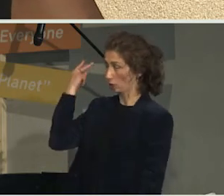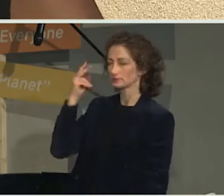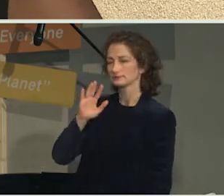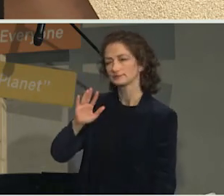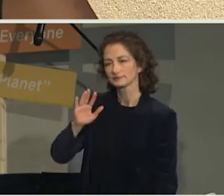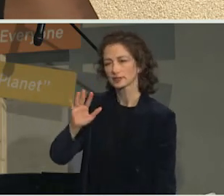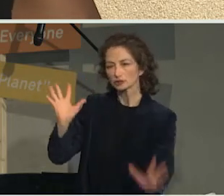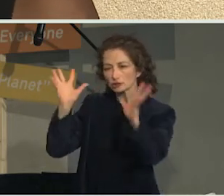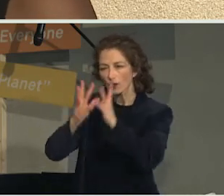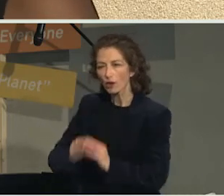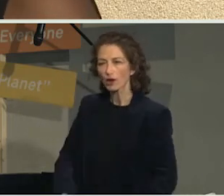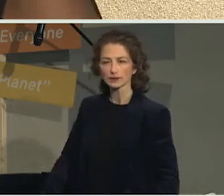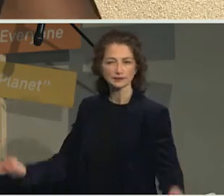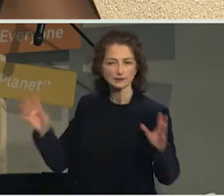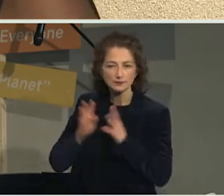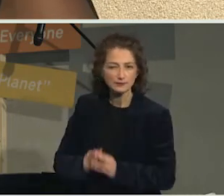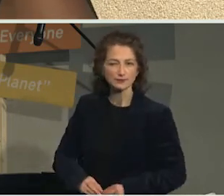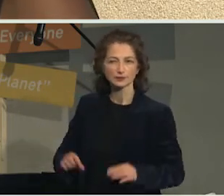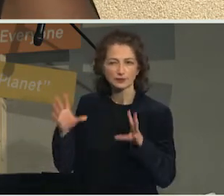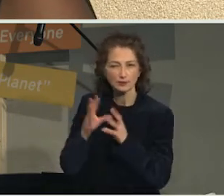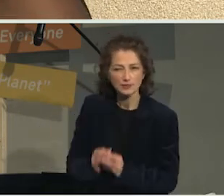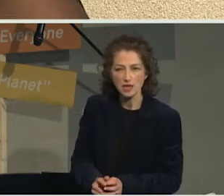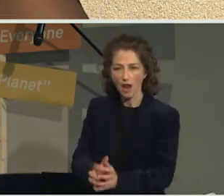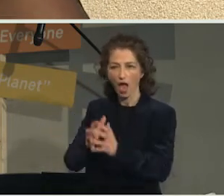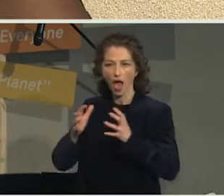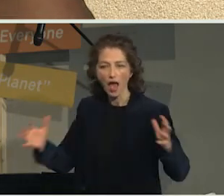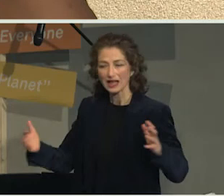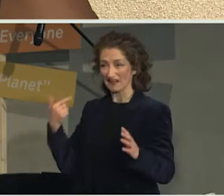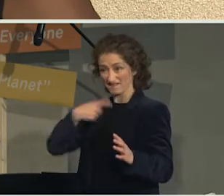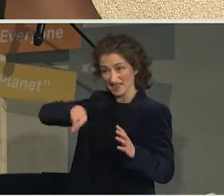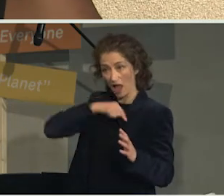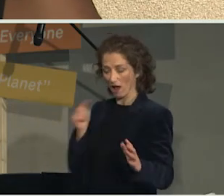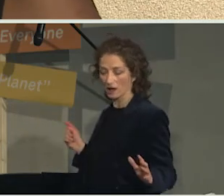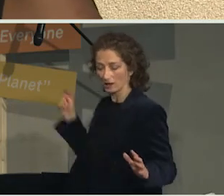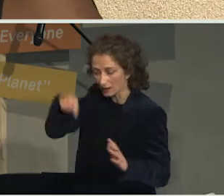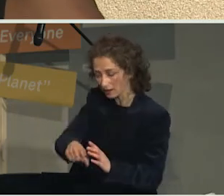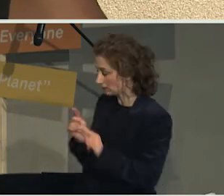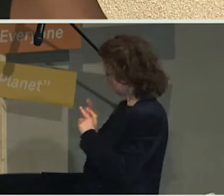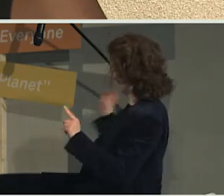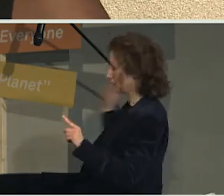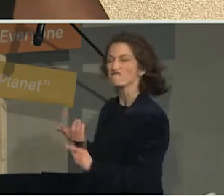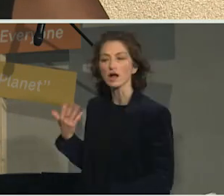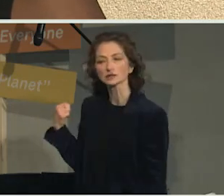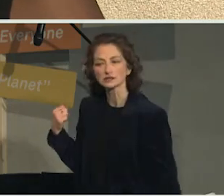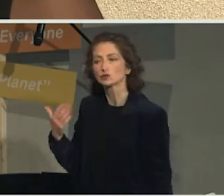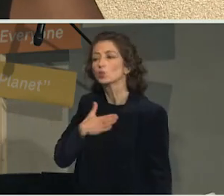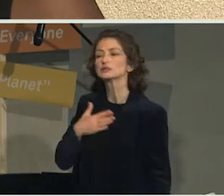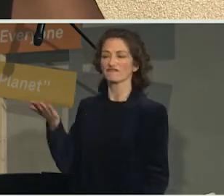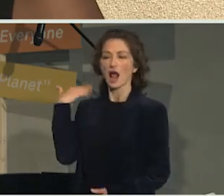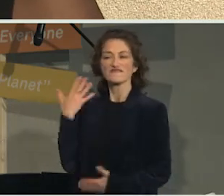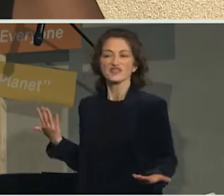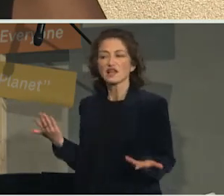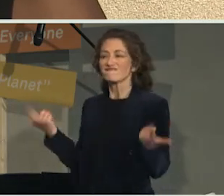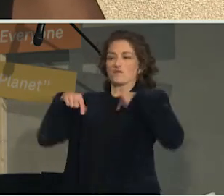place and how that story has to inform our present. The struggles for race, gender, and other forms of